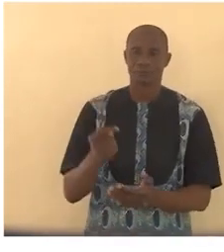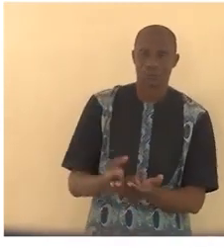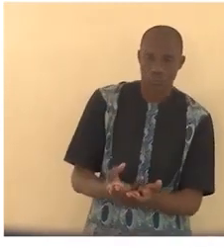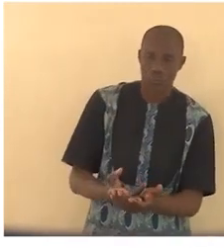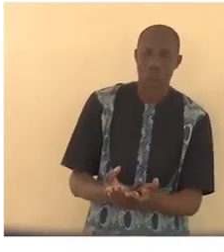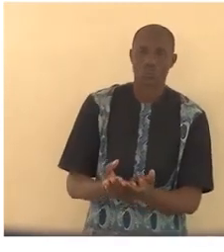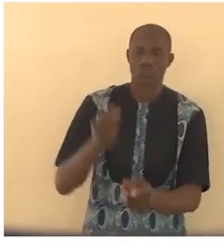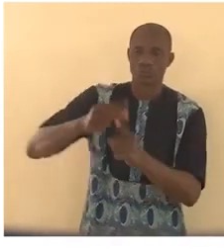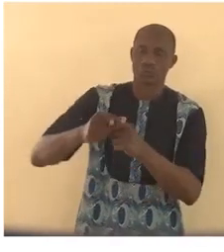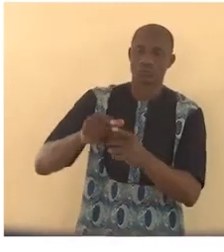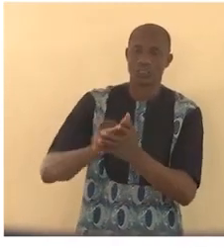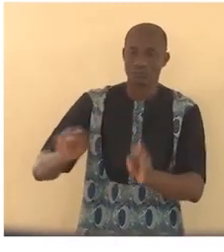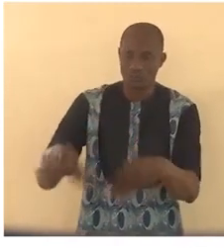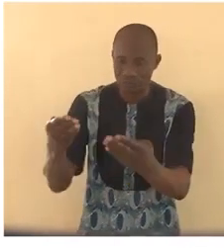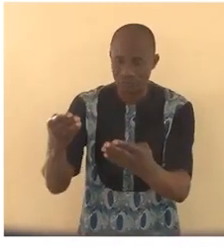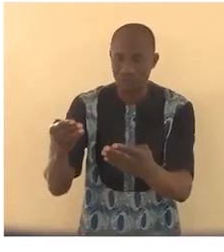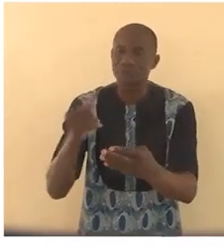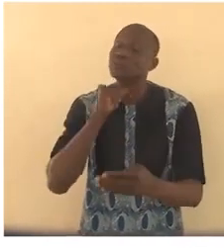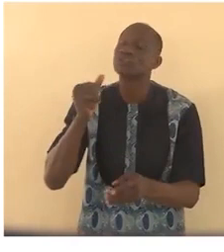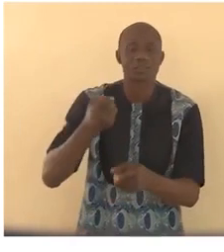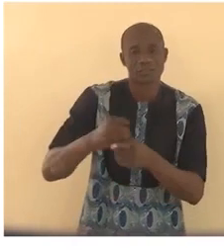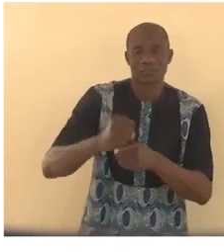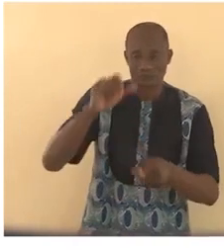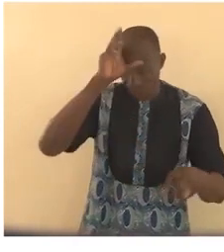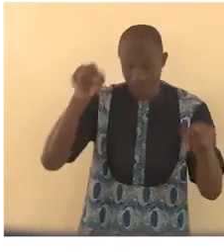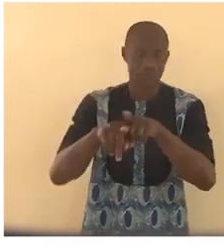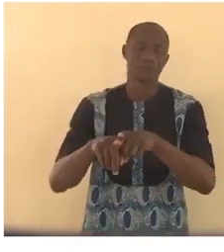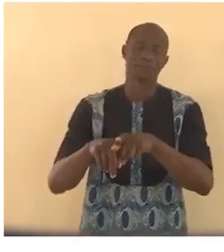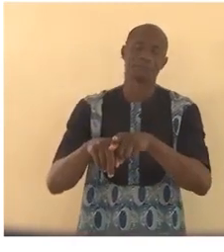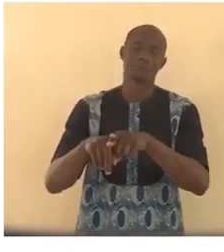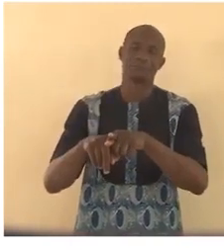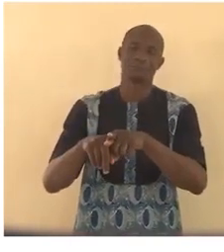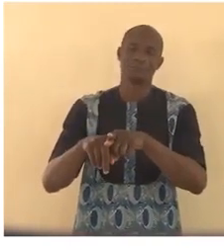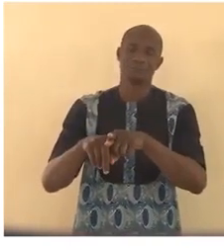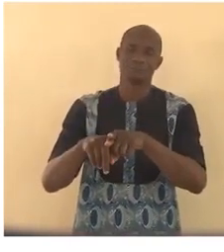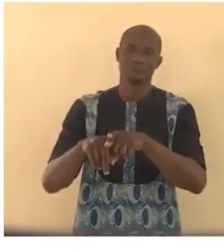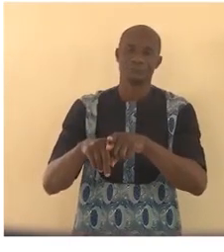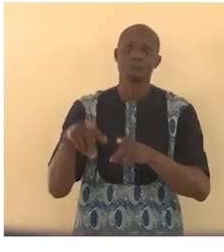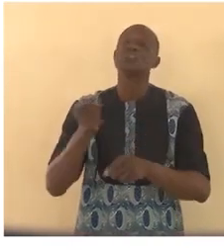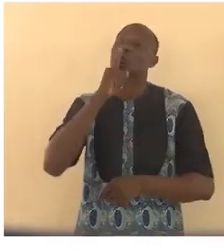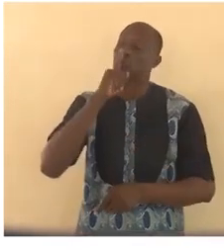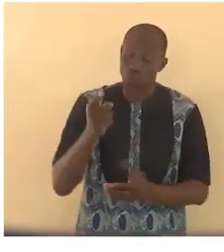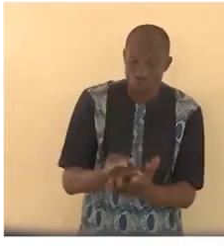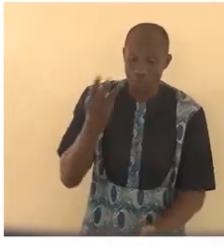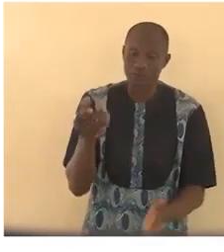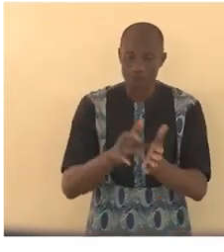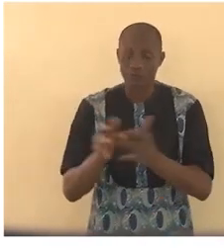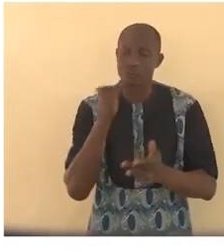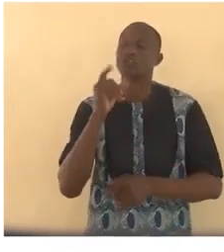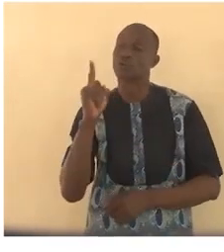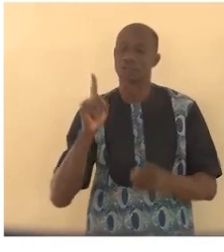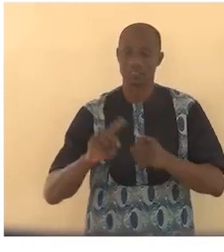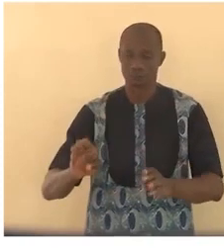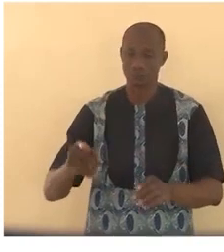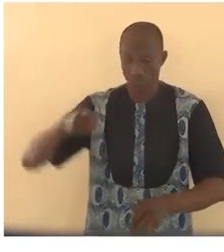The wealth that Jesus bestows does not divide brother from brother. The real wealth of Jesus is one